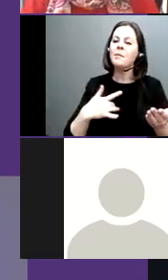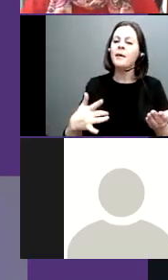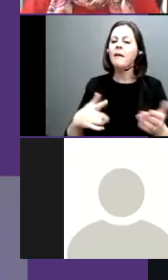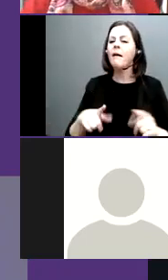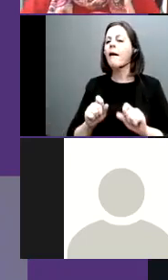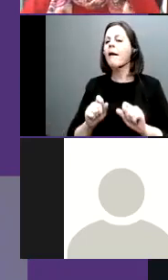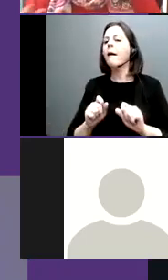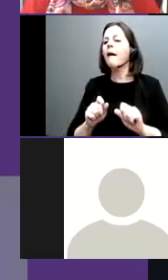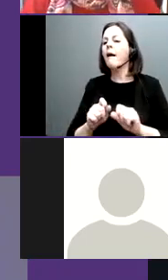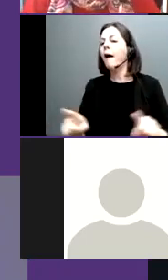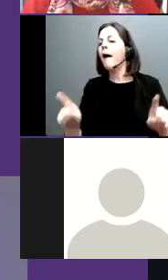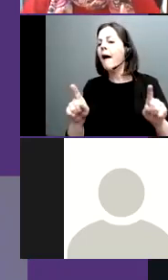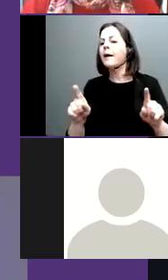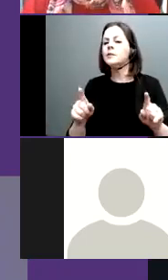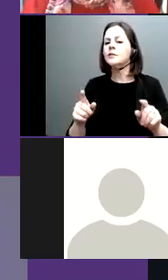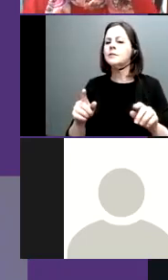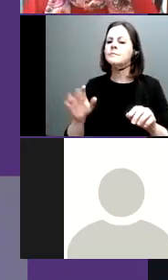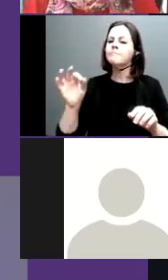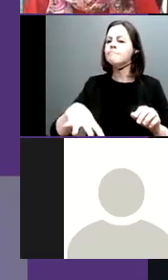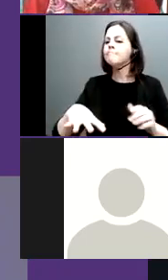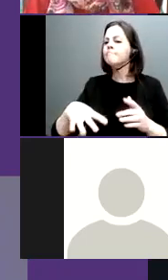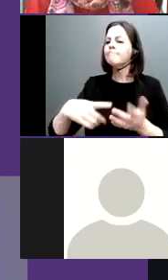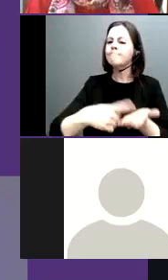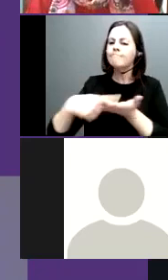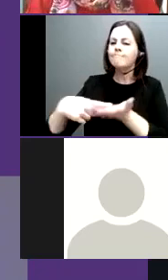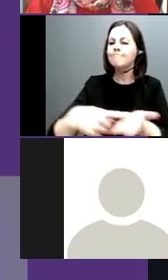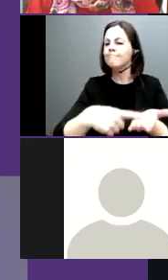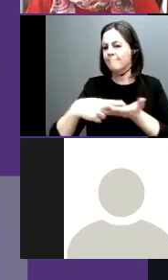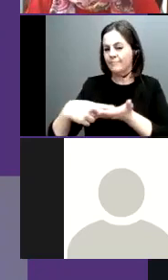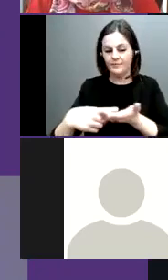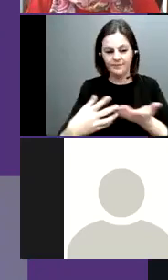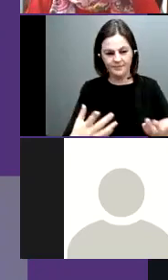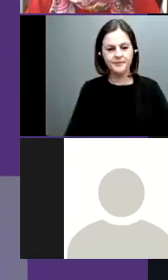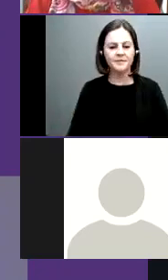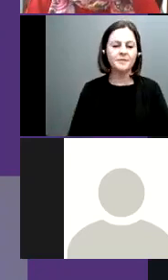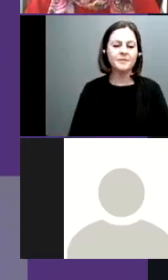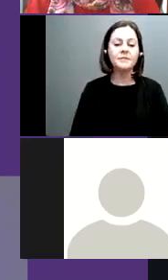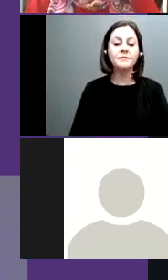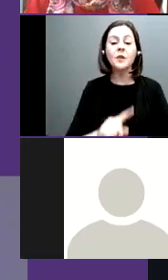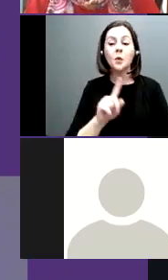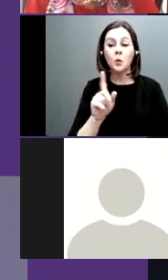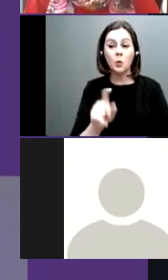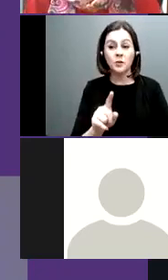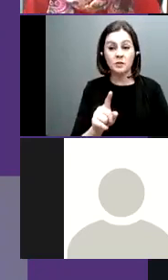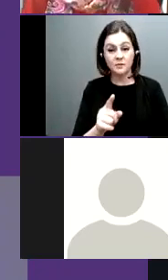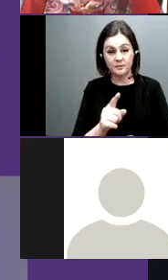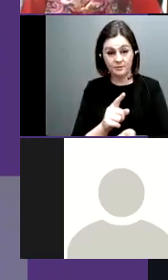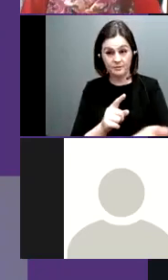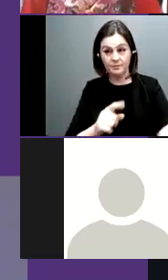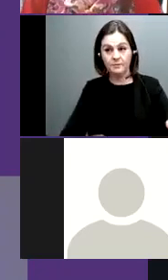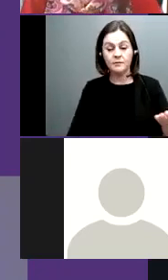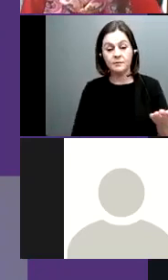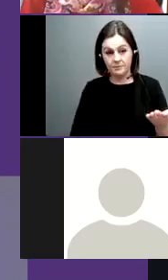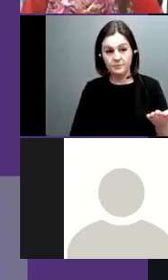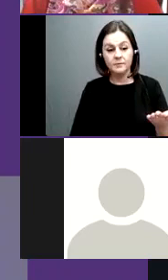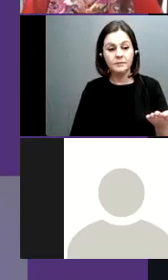generate conversation. So the question that I would like to pose to everybody is there anybody out